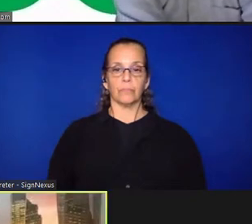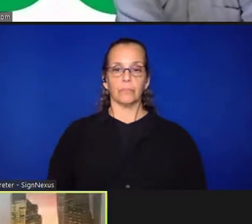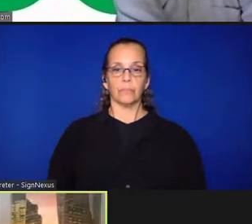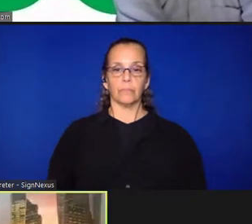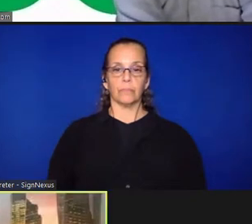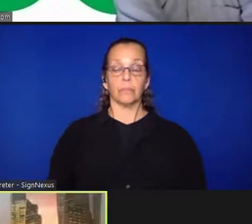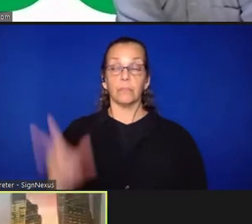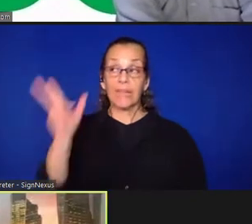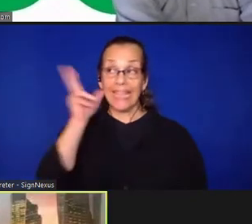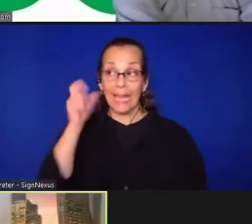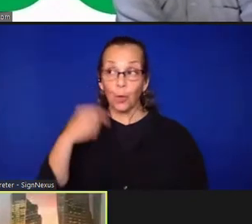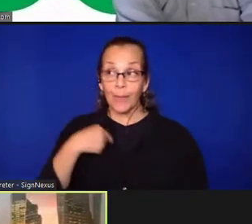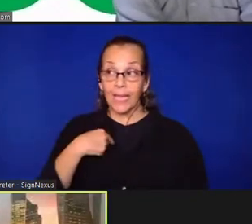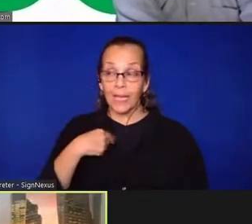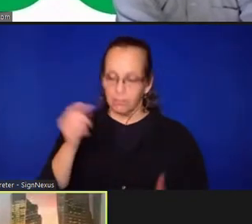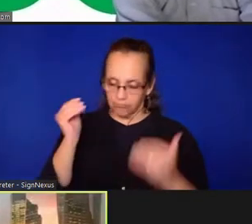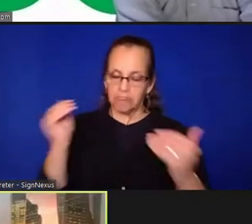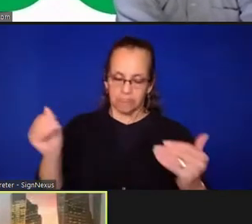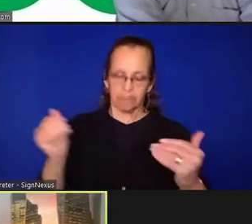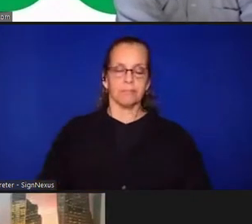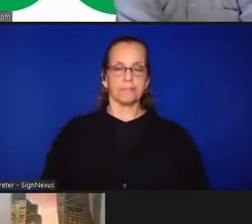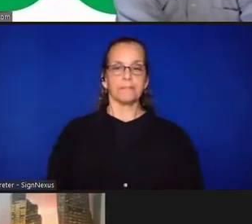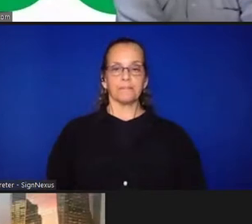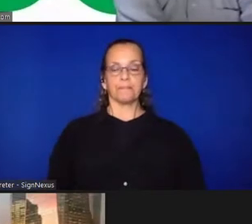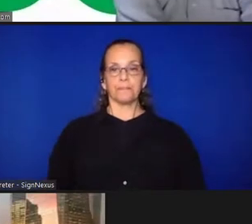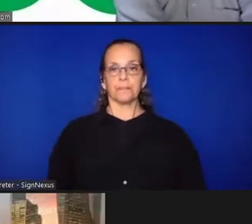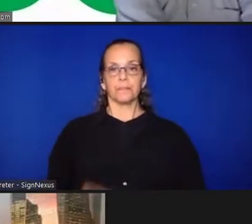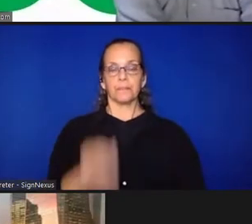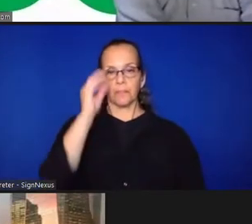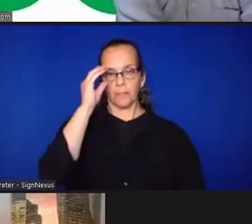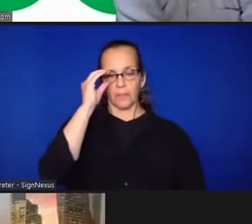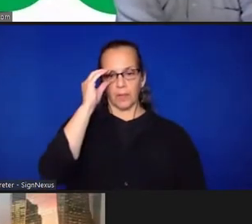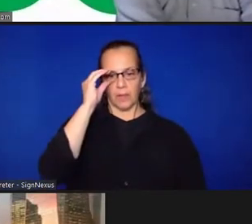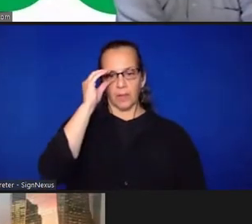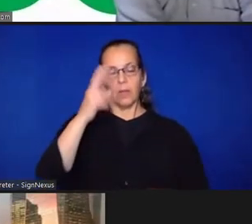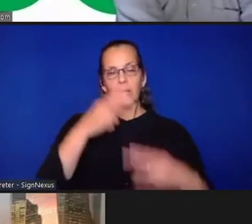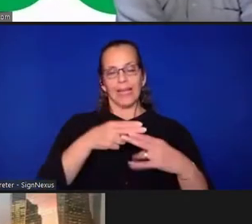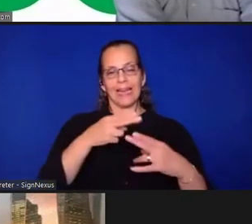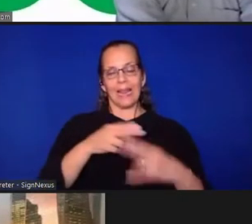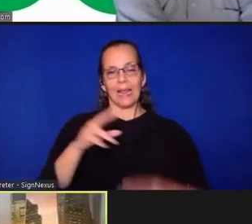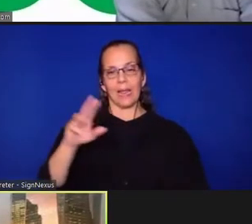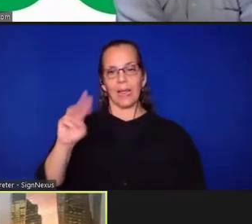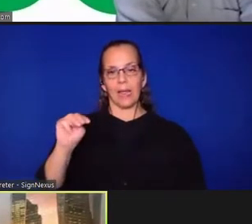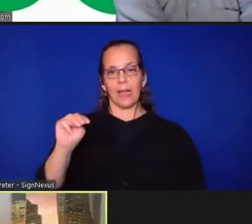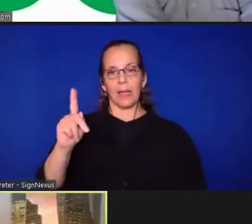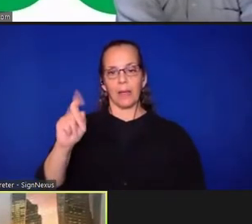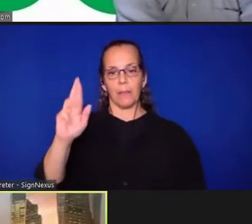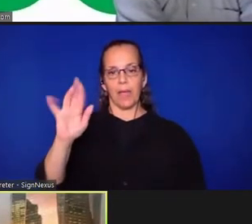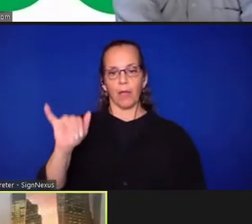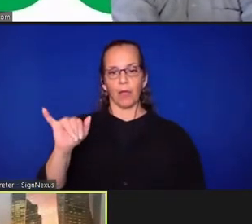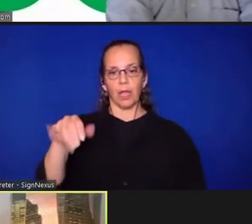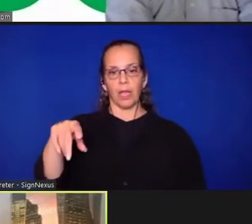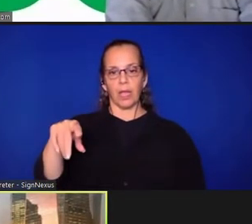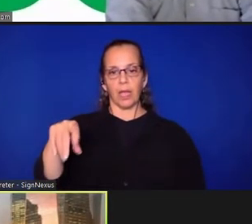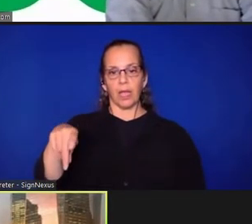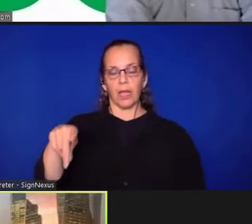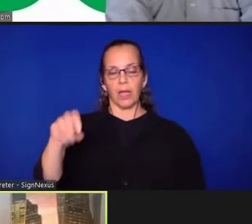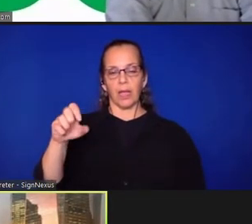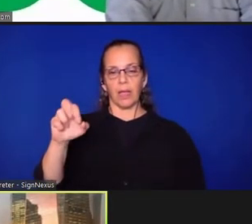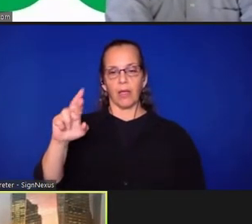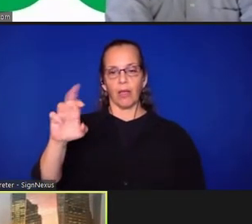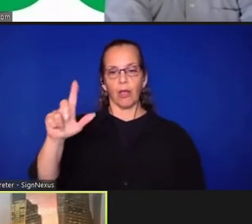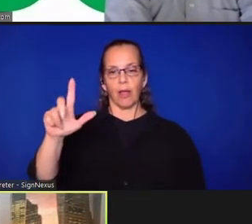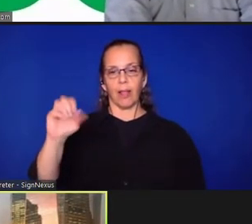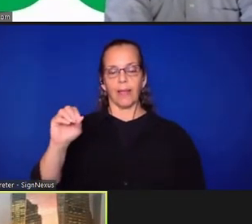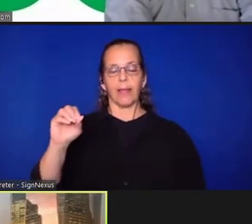can you hear me yes we can okay uh my name is Mary Perillo and I'm a lifelong New Yorker living Manhattan for